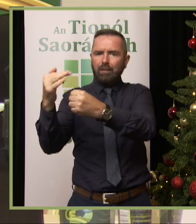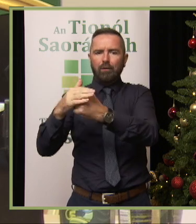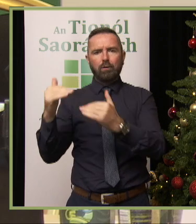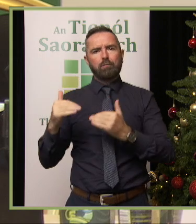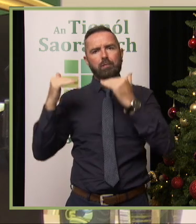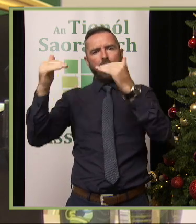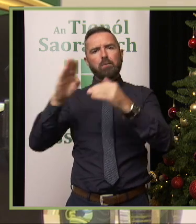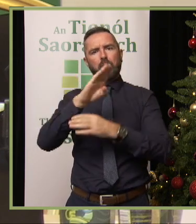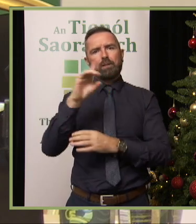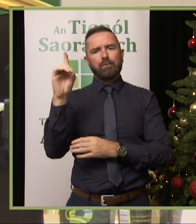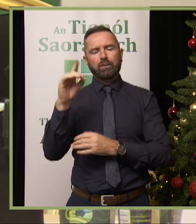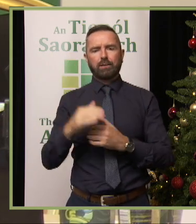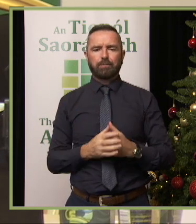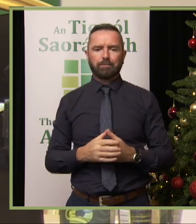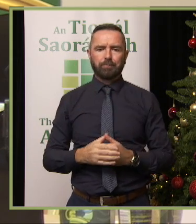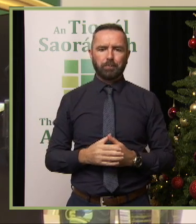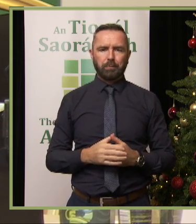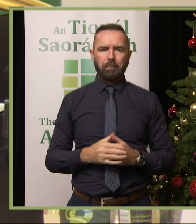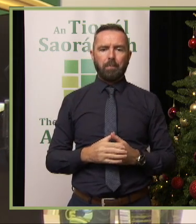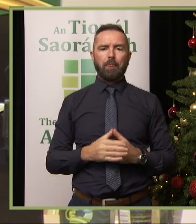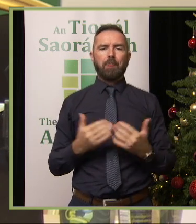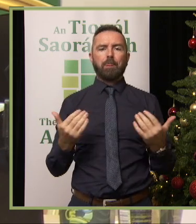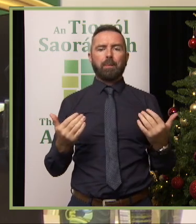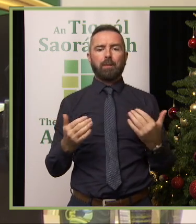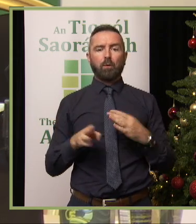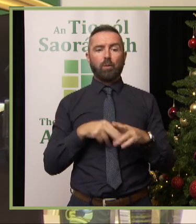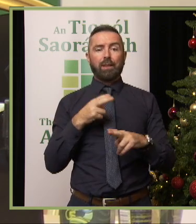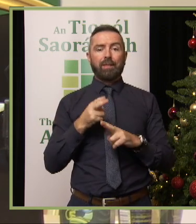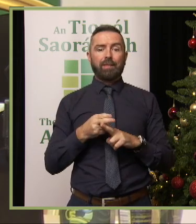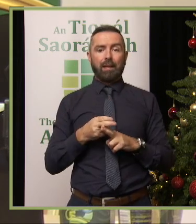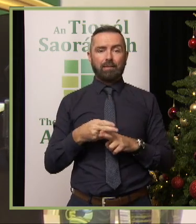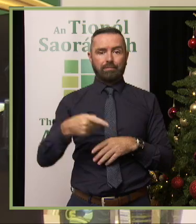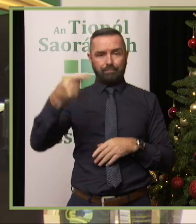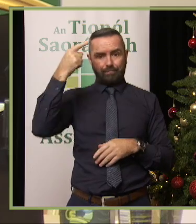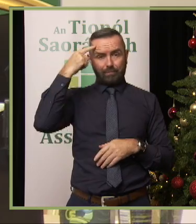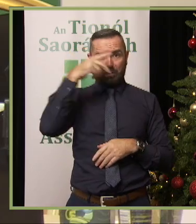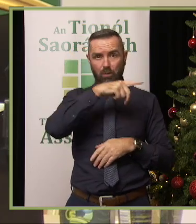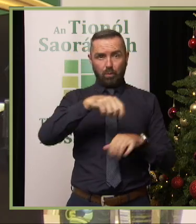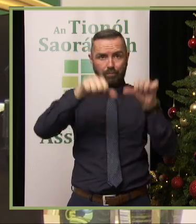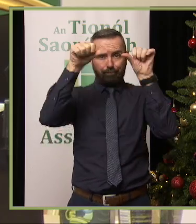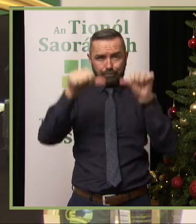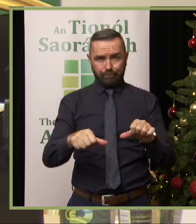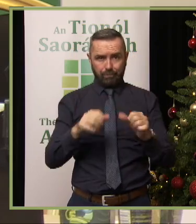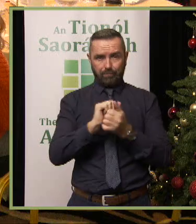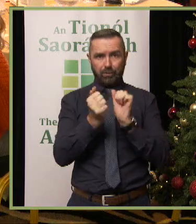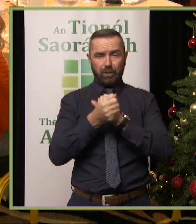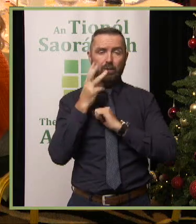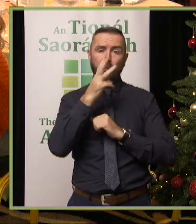enhance biodiversity. Now, with that in mind, are the room in favour of this changed